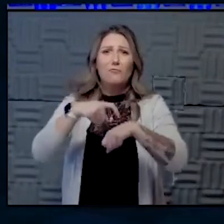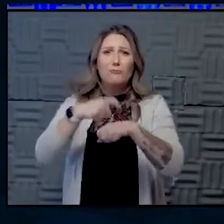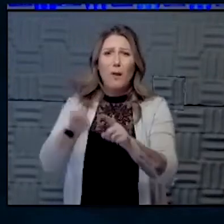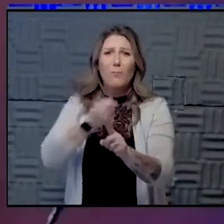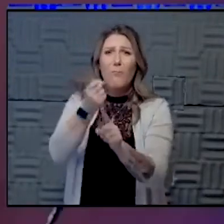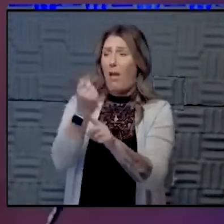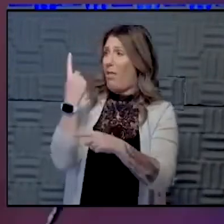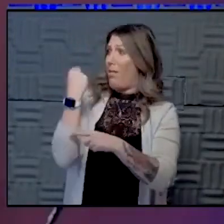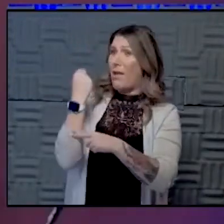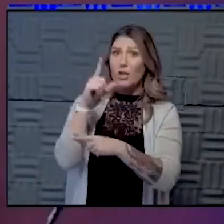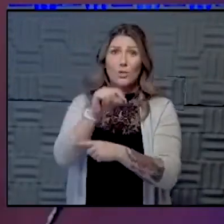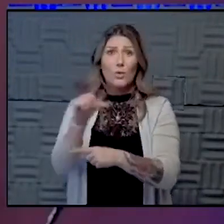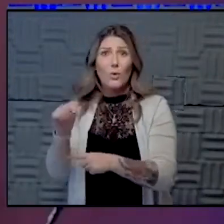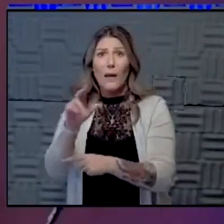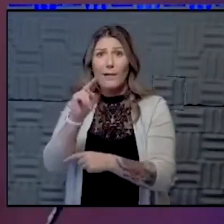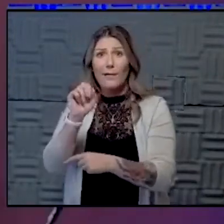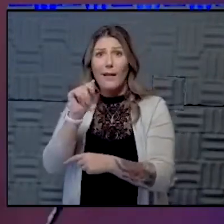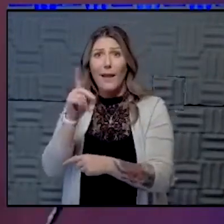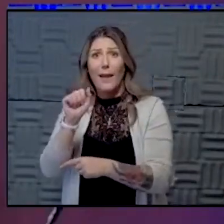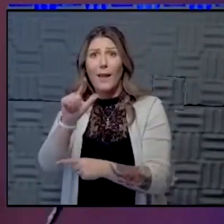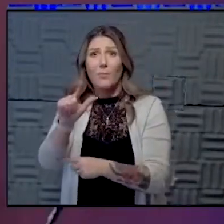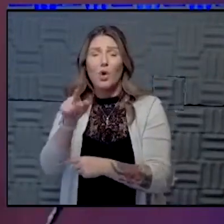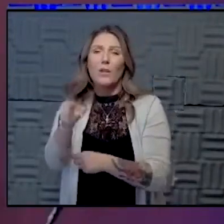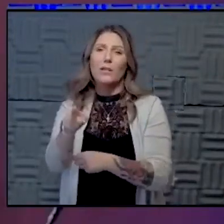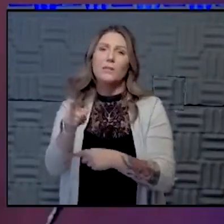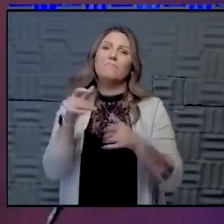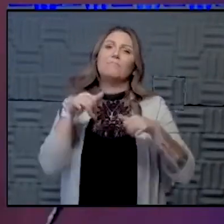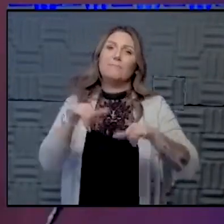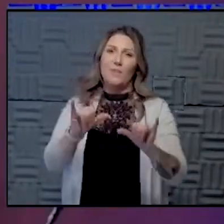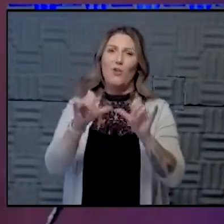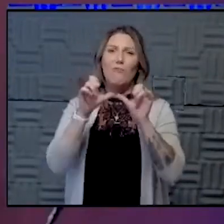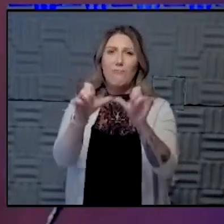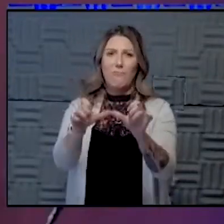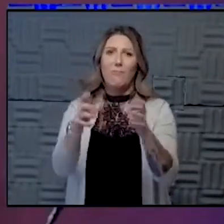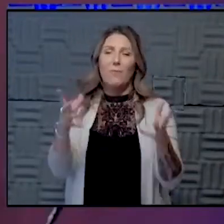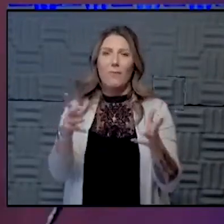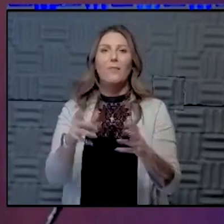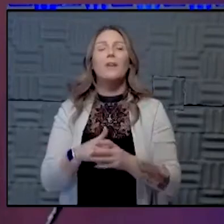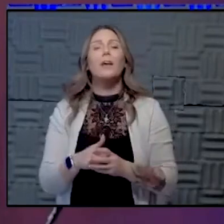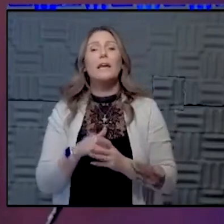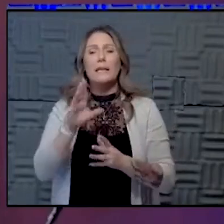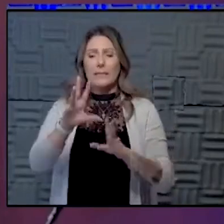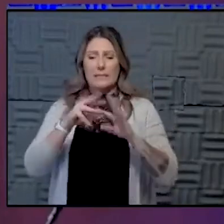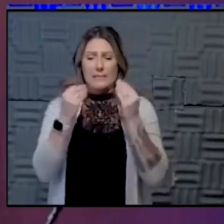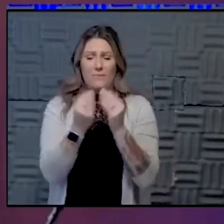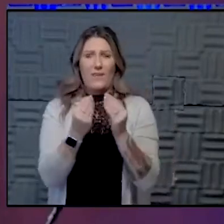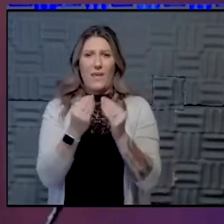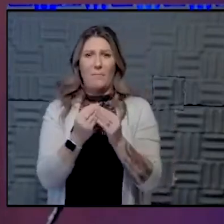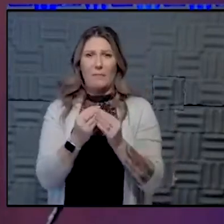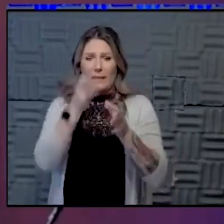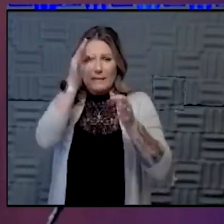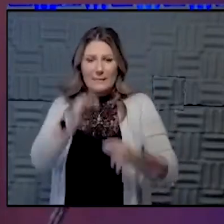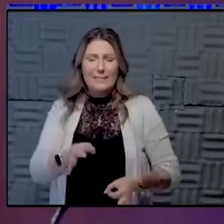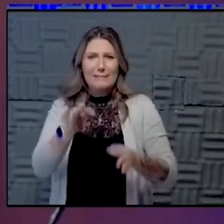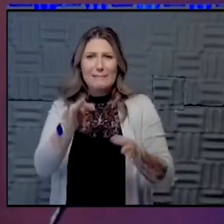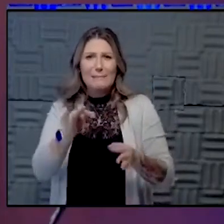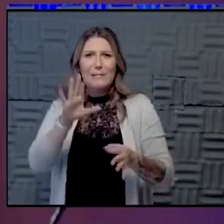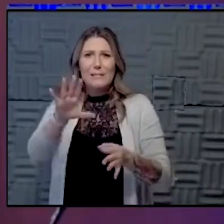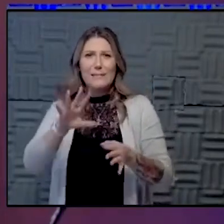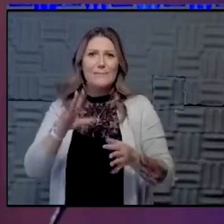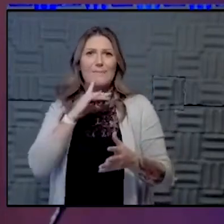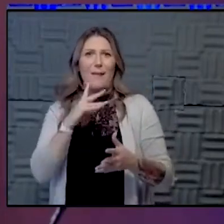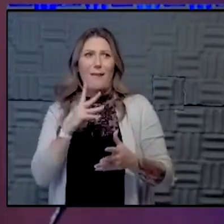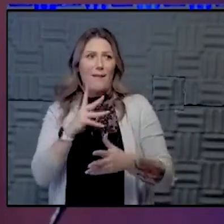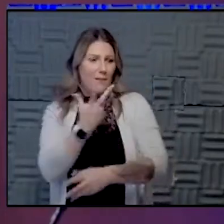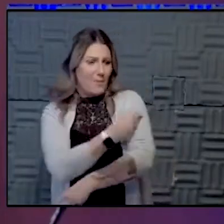of 2020. He remains a long hauler. Yeah. He says for his family, the decision to get the vaccine was easy.